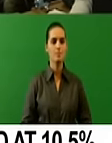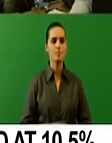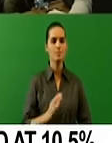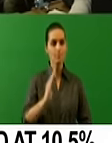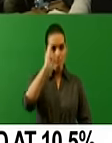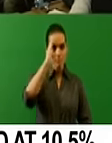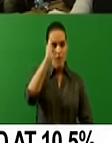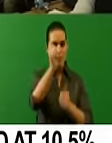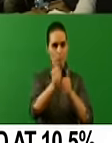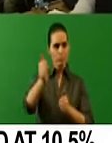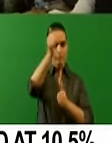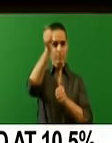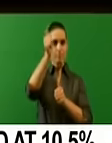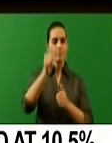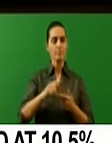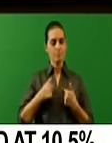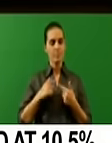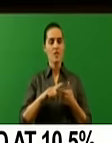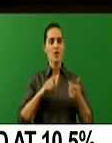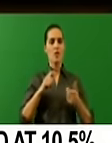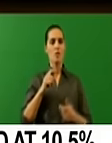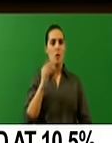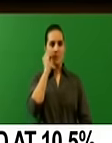Afternoon, Governor. Foneko from Reuters News.